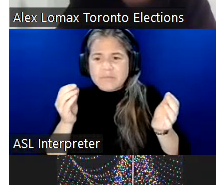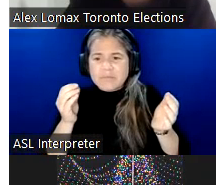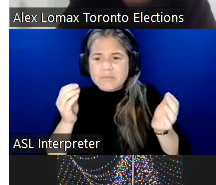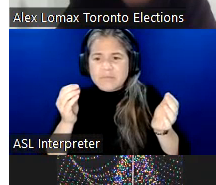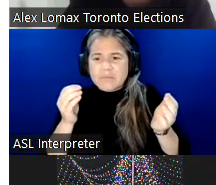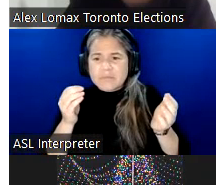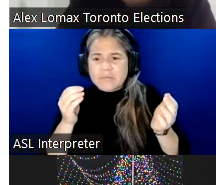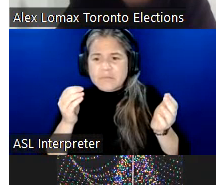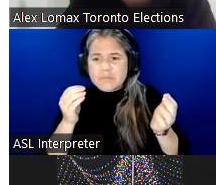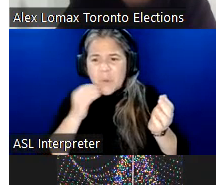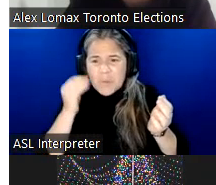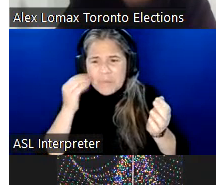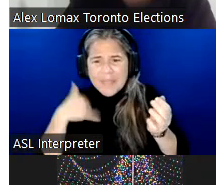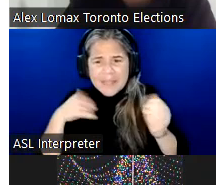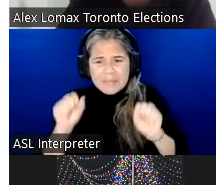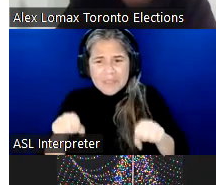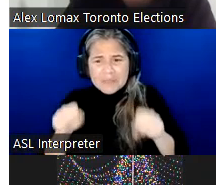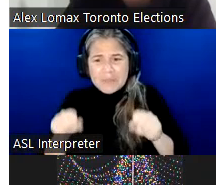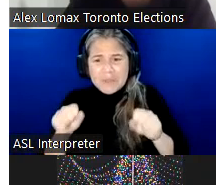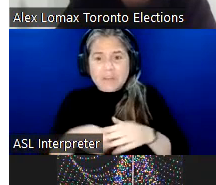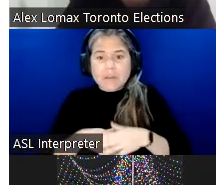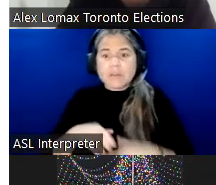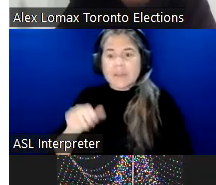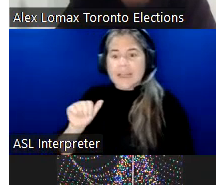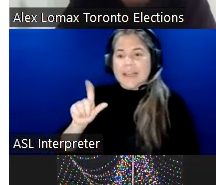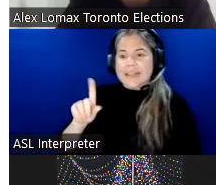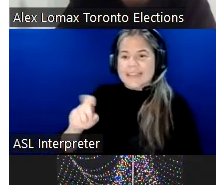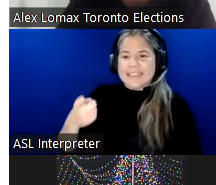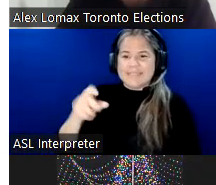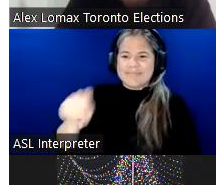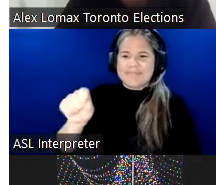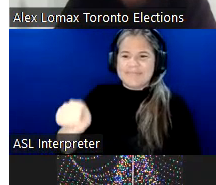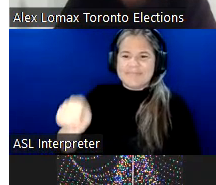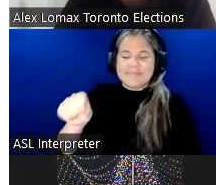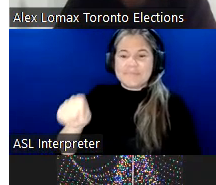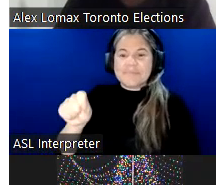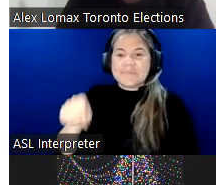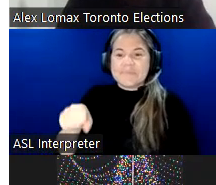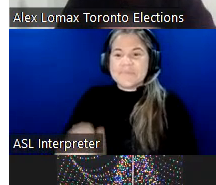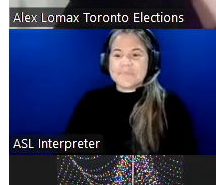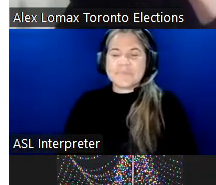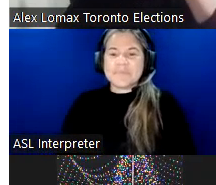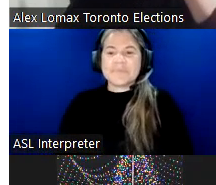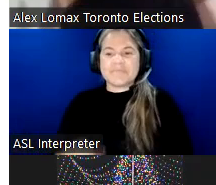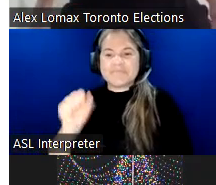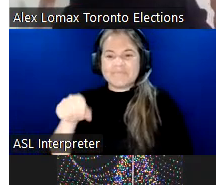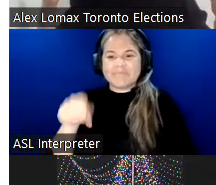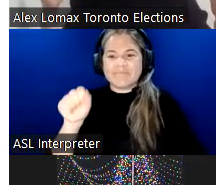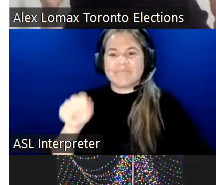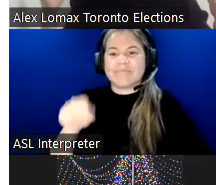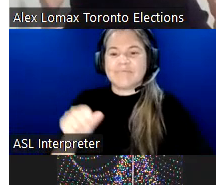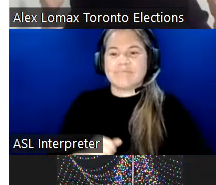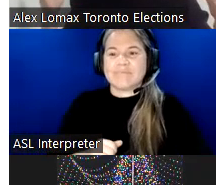know. Is it possible? Yes? Yes. Oh. Okay, thank you Yeah. so much. Yeah, so Rifat, I think